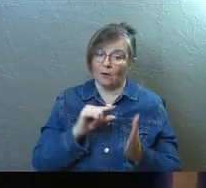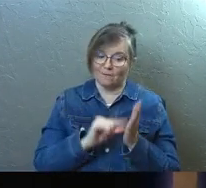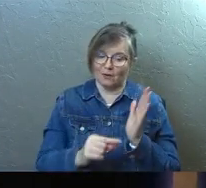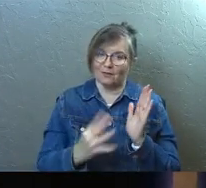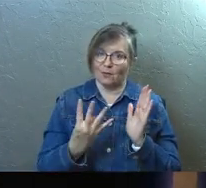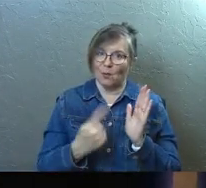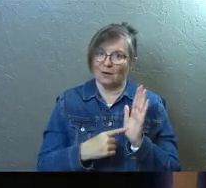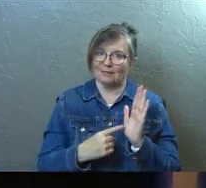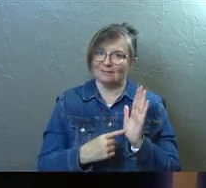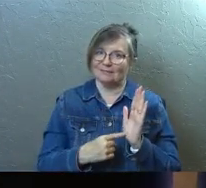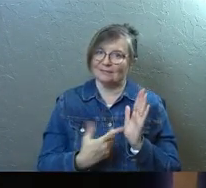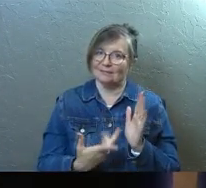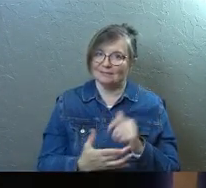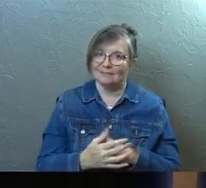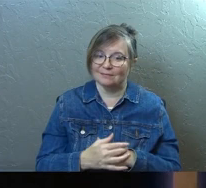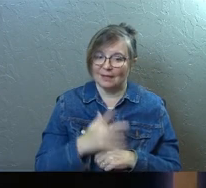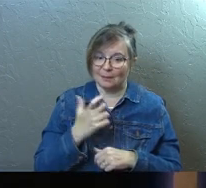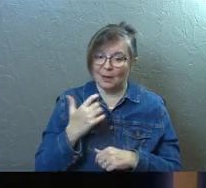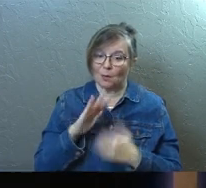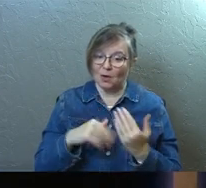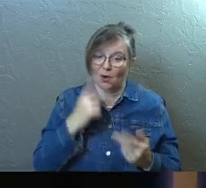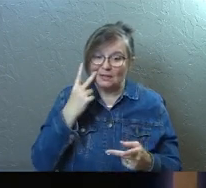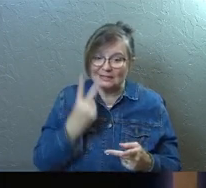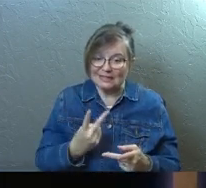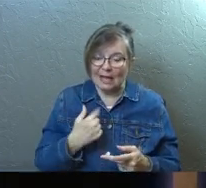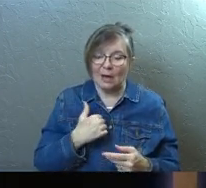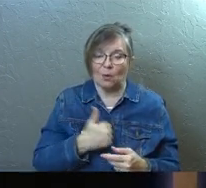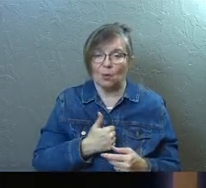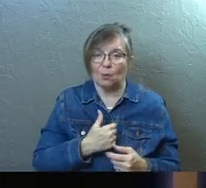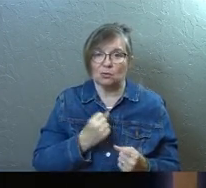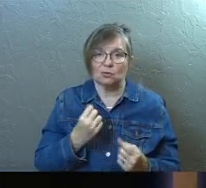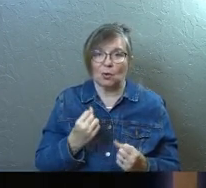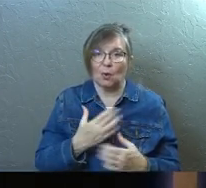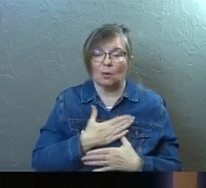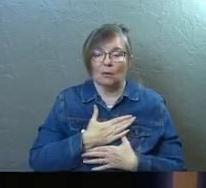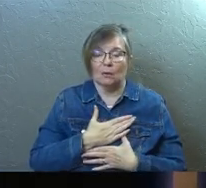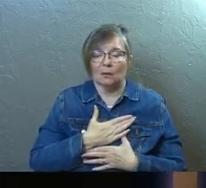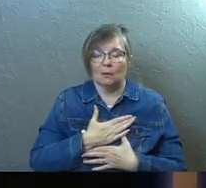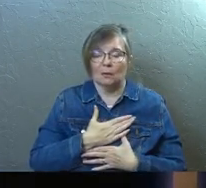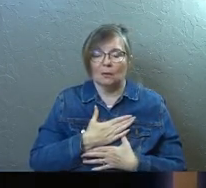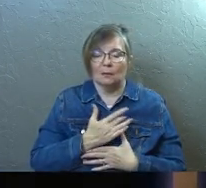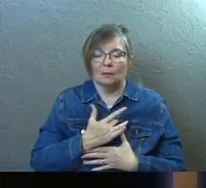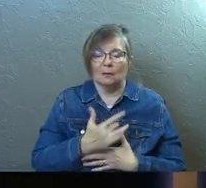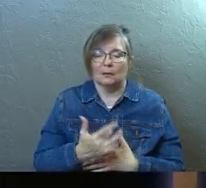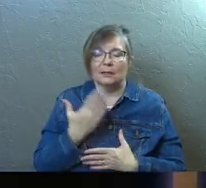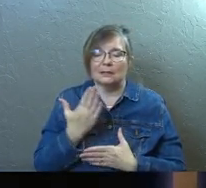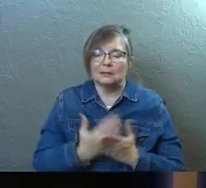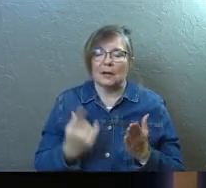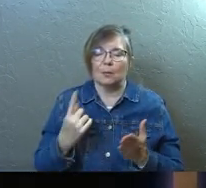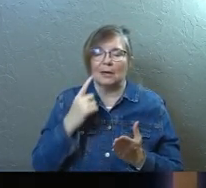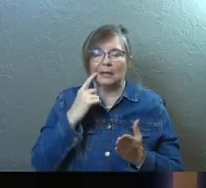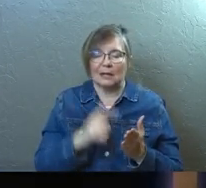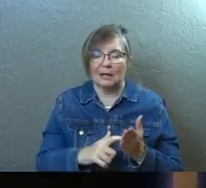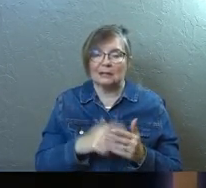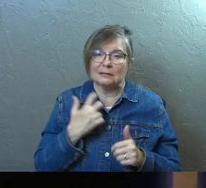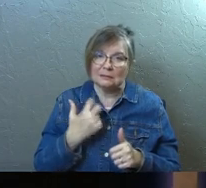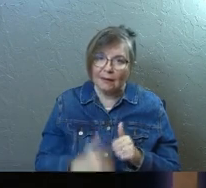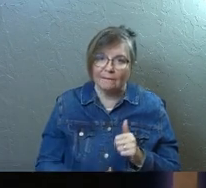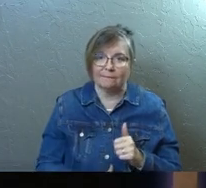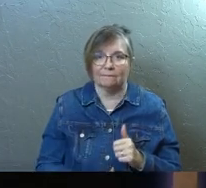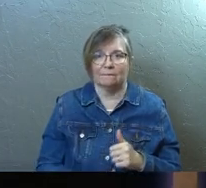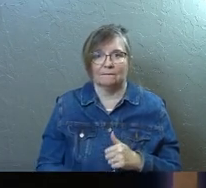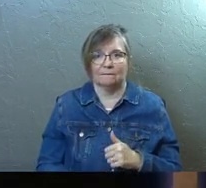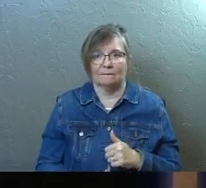verse 4 because we all see that and we're just so glad that somebody acknowledged how tough life can